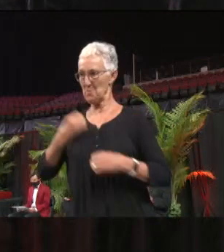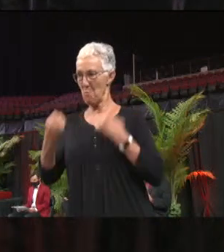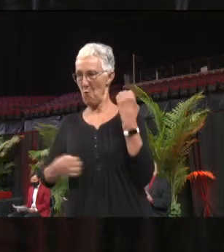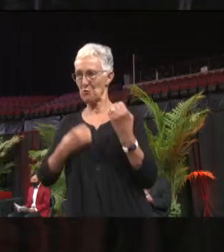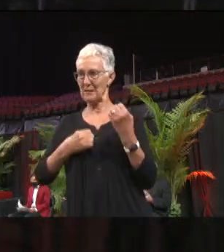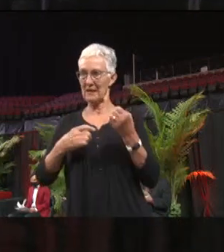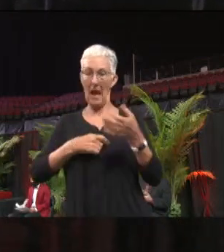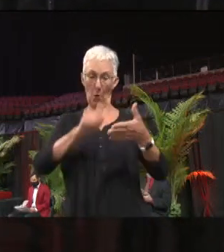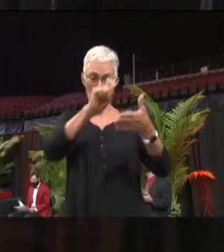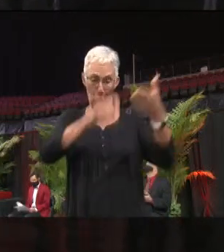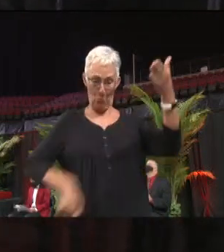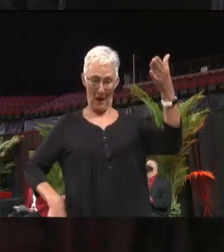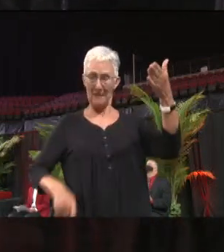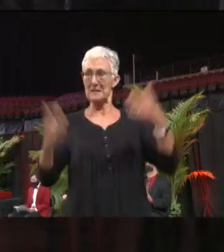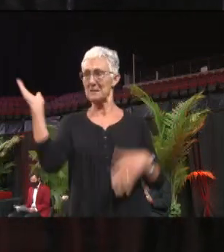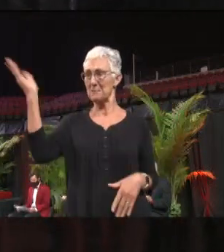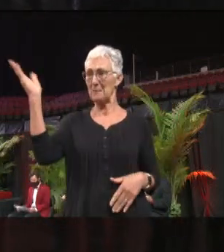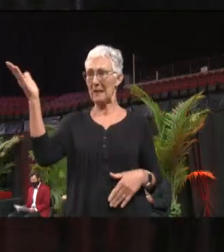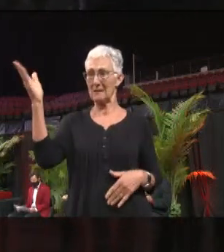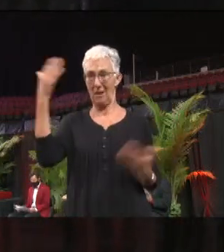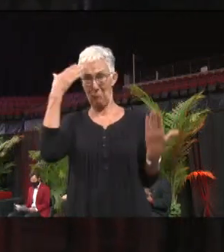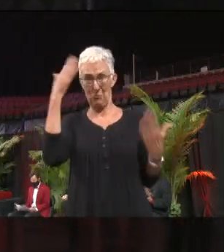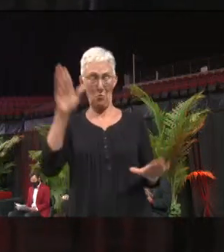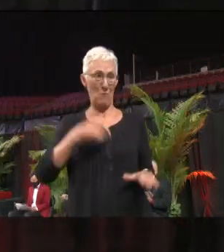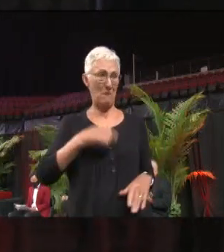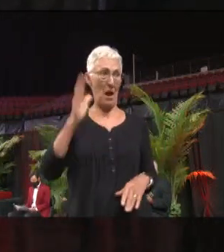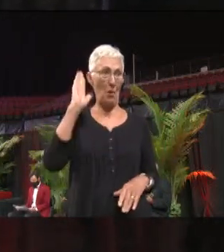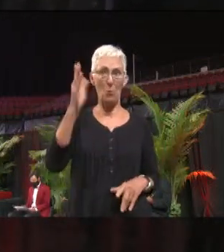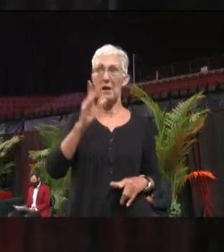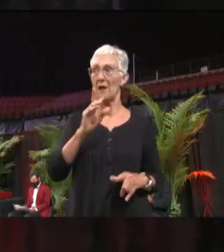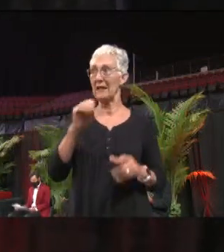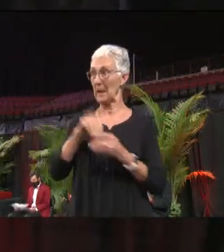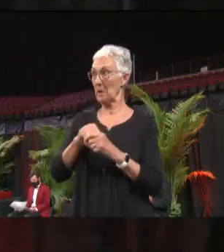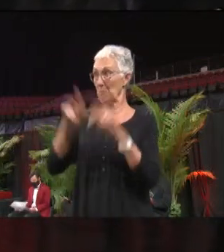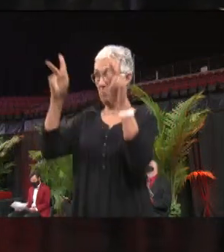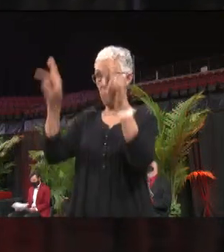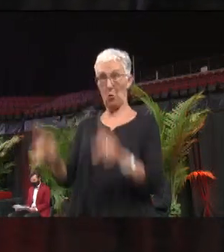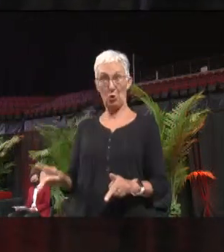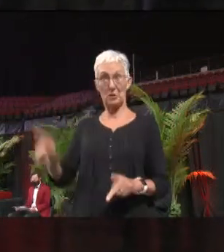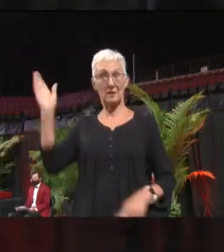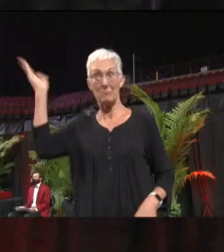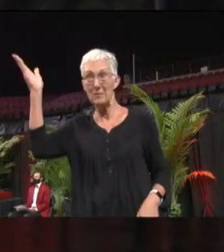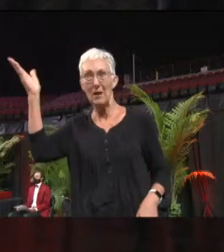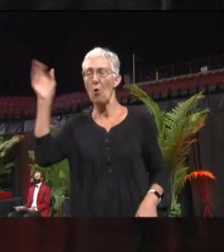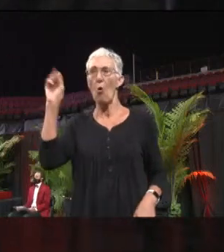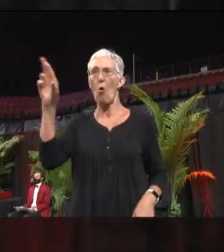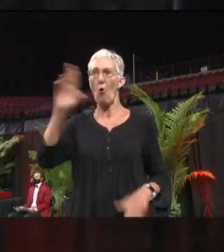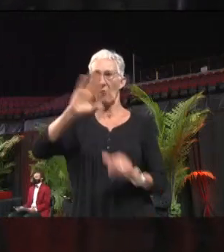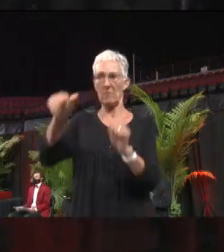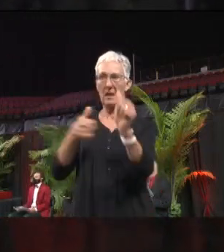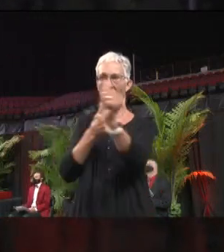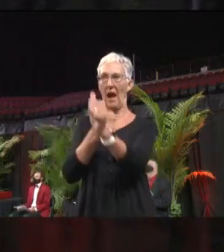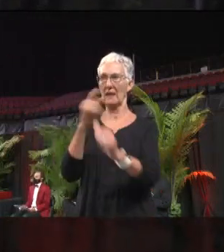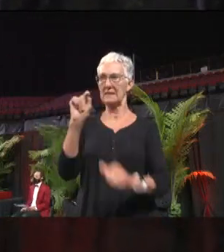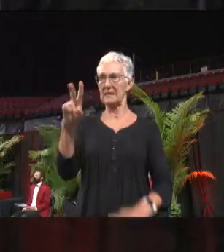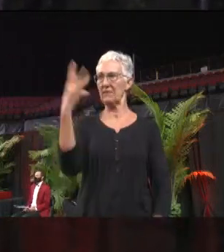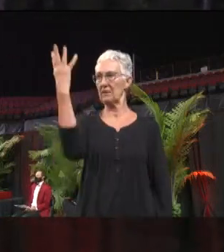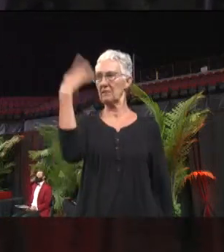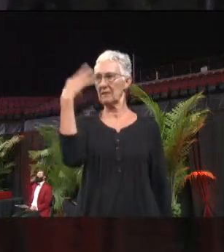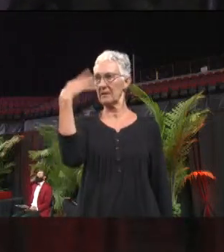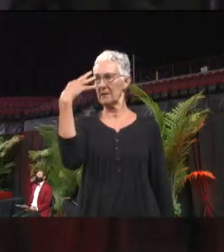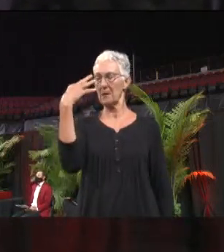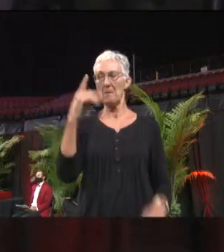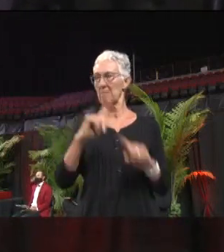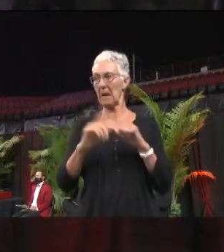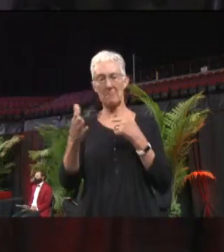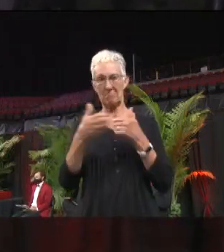I'd be presenting it to all of you in person or through a screen. But regardless of where we are, my message to all of you stays the same.